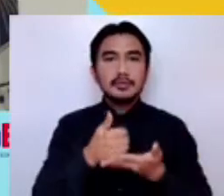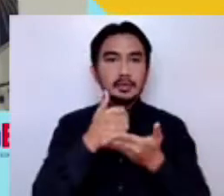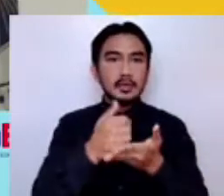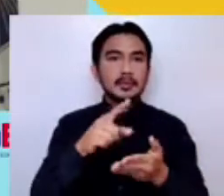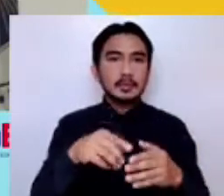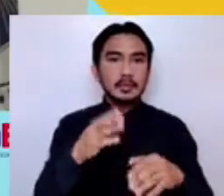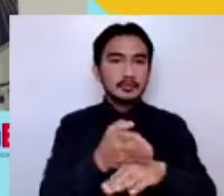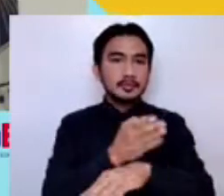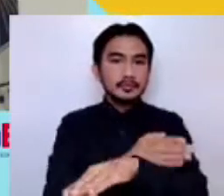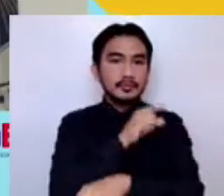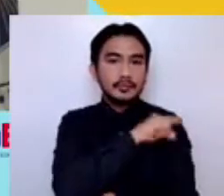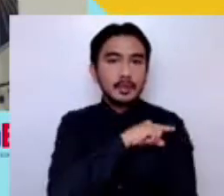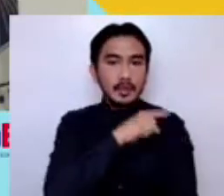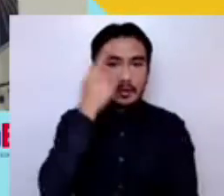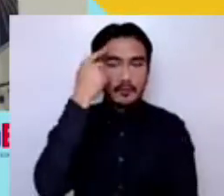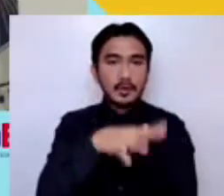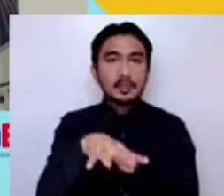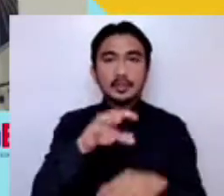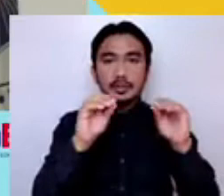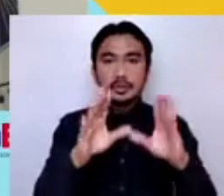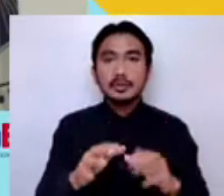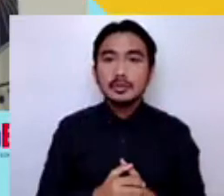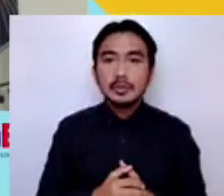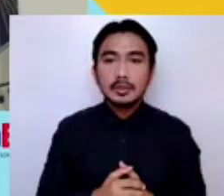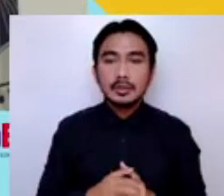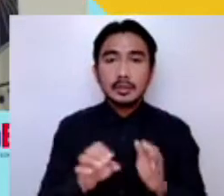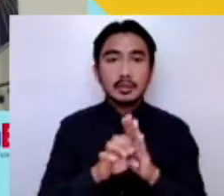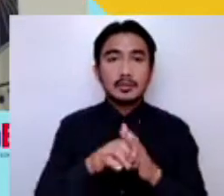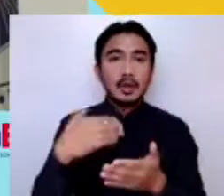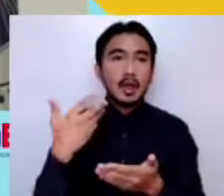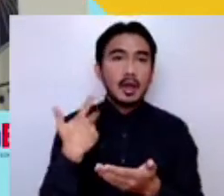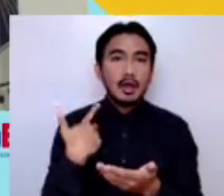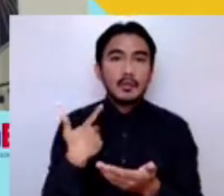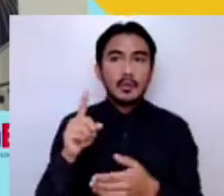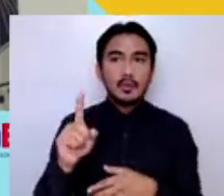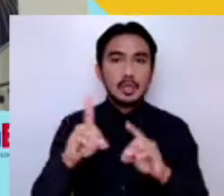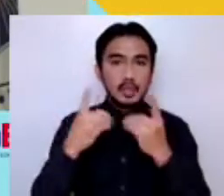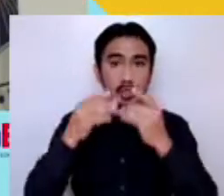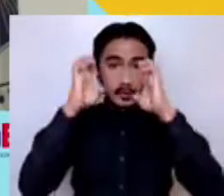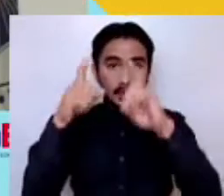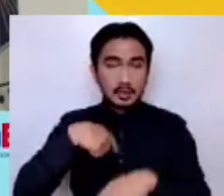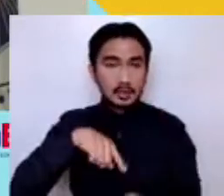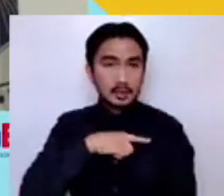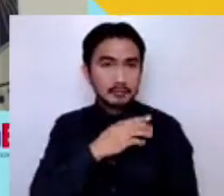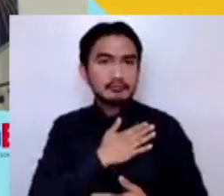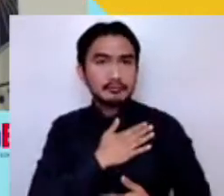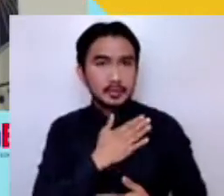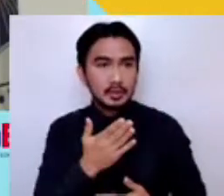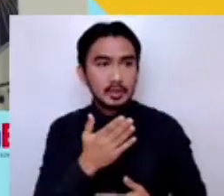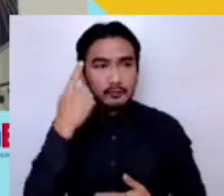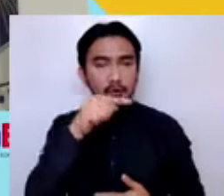for teachers. Although as one DepEd, our main commitment is to our learners. Please know